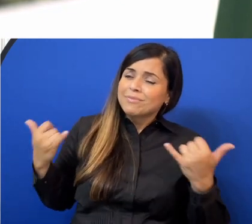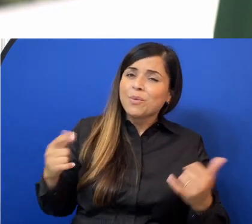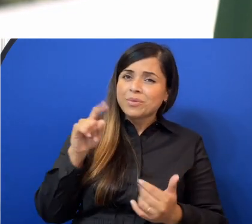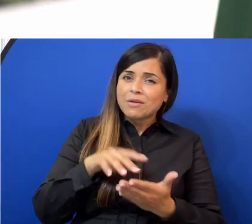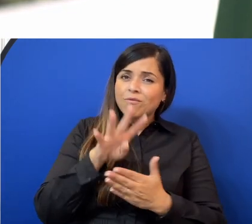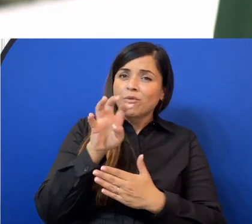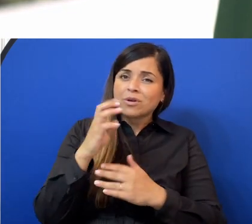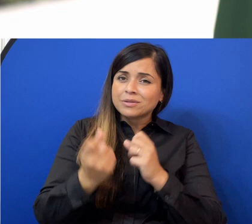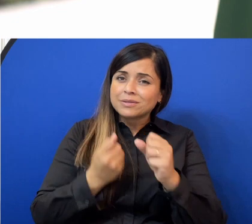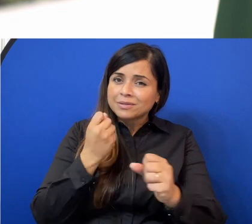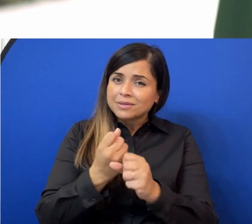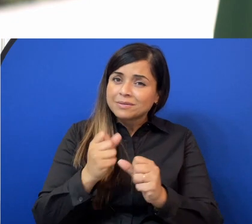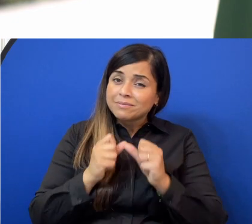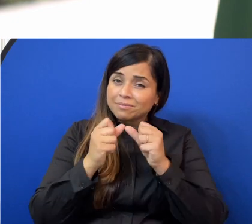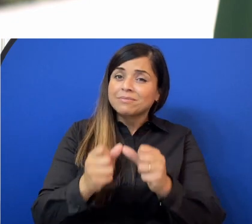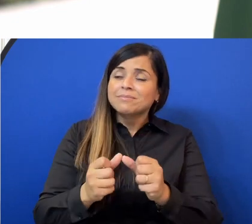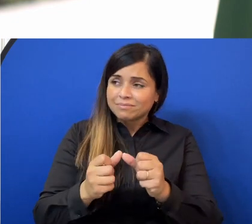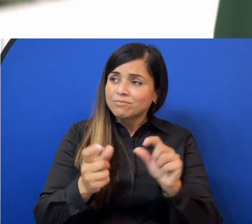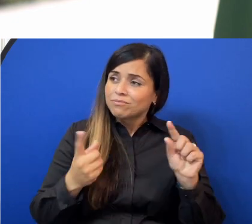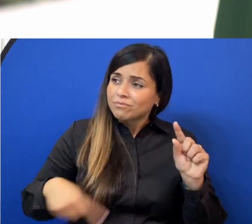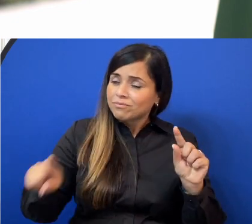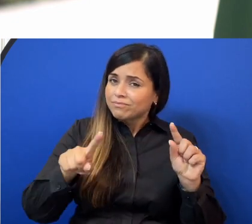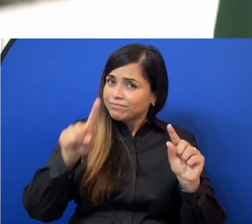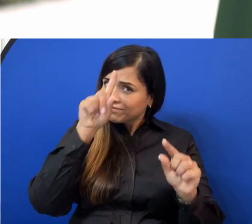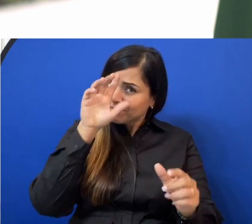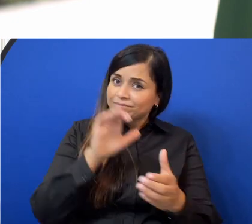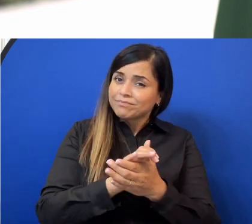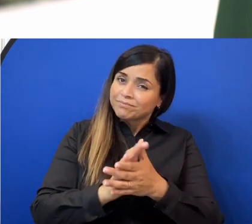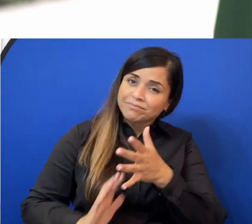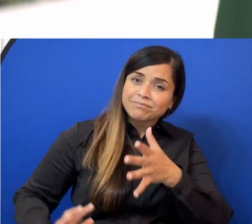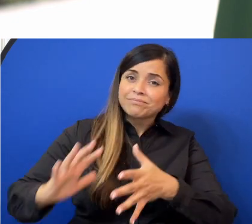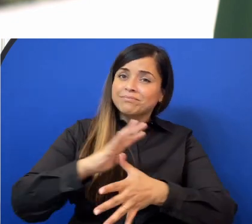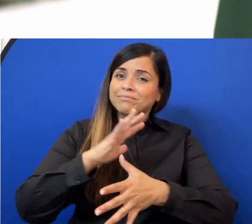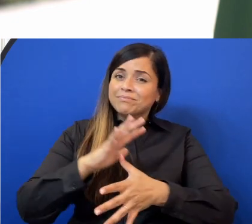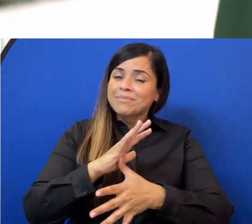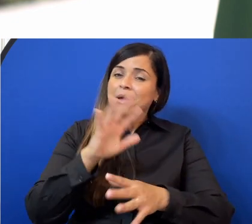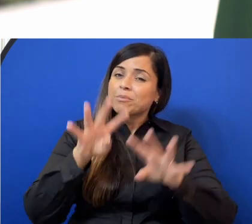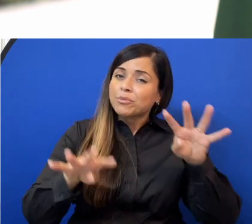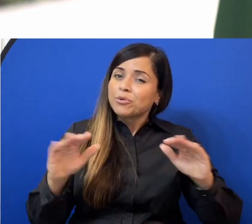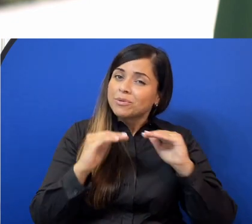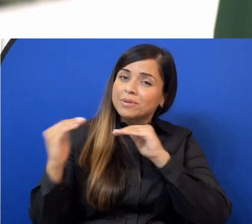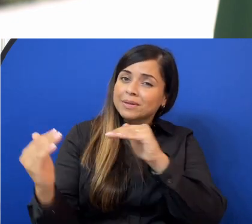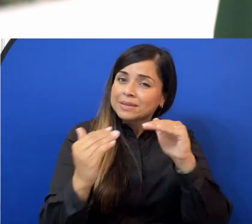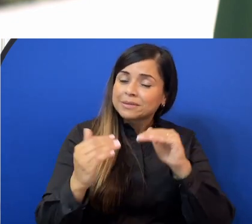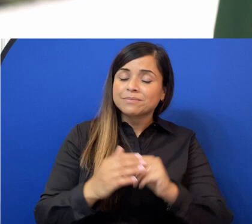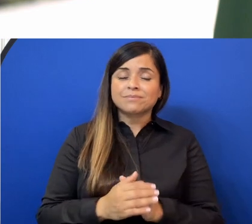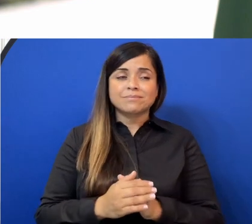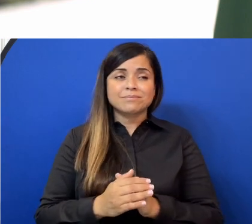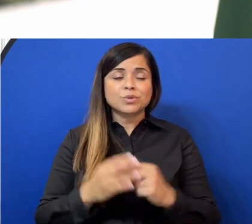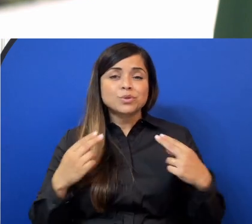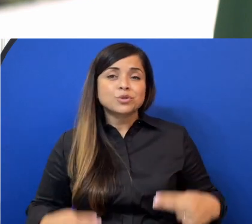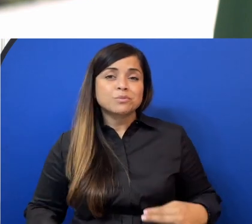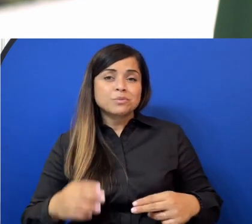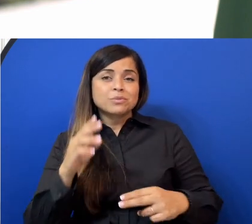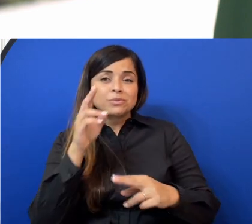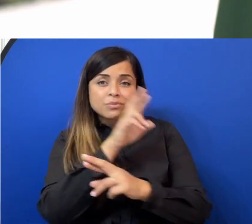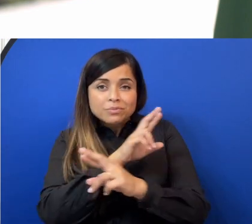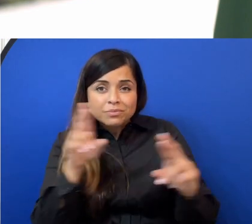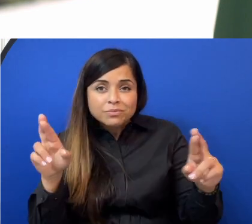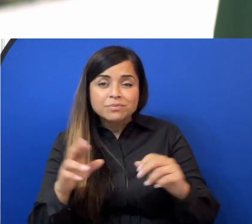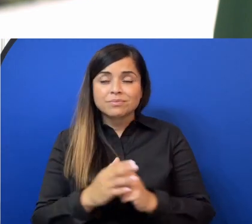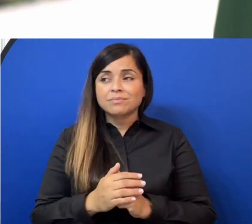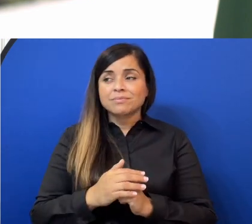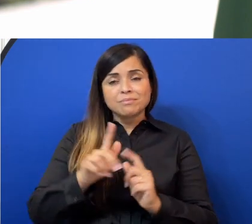of pluralism as a fundamental ethic, of the inherent values of human dignity, and of our shared responsibility for the